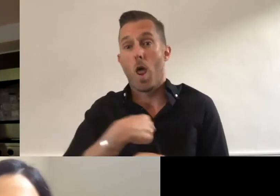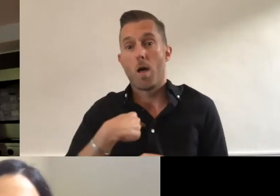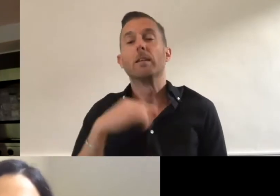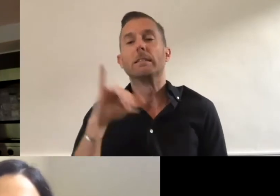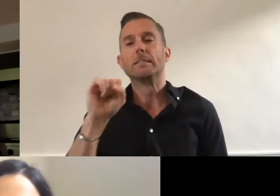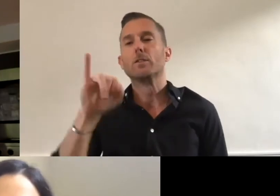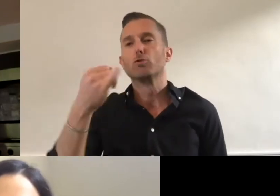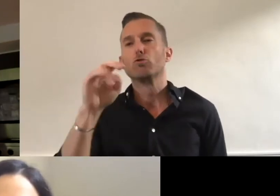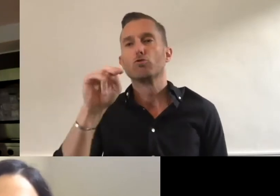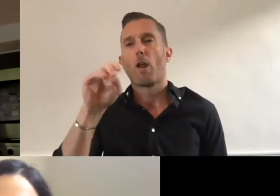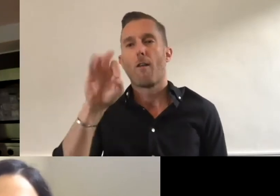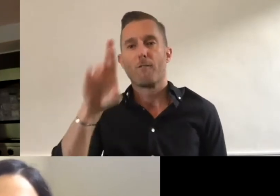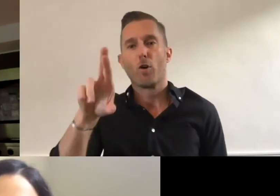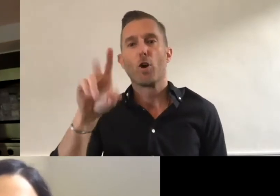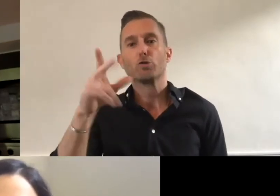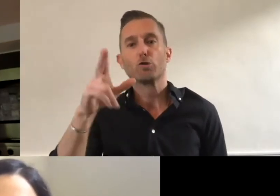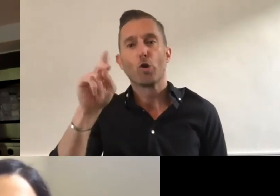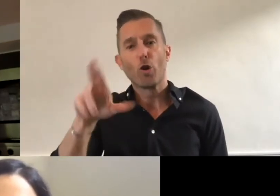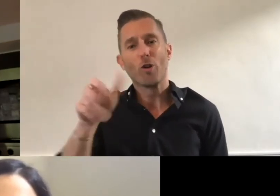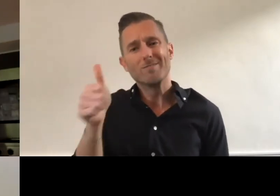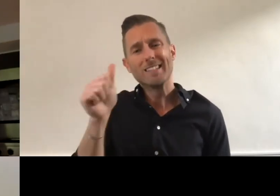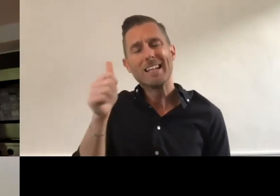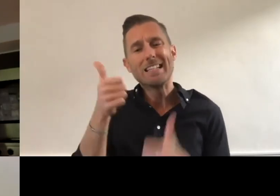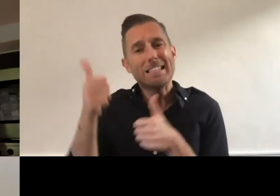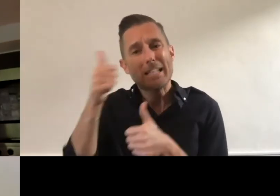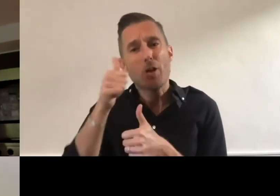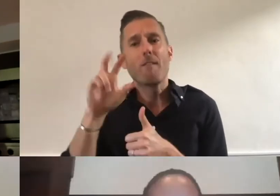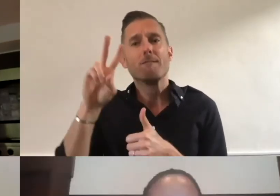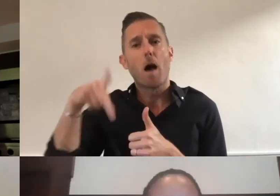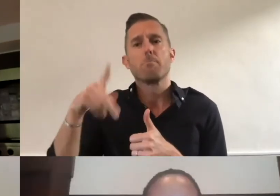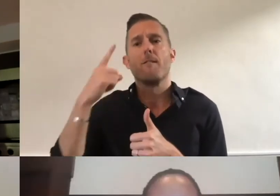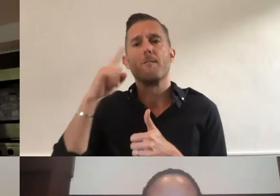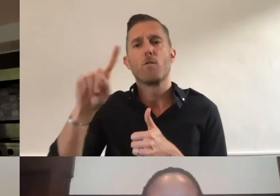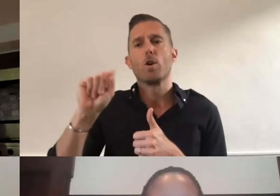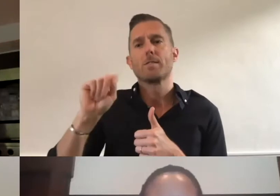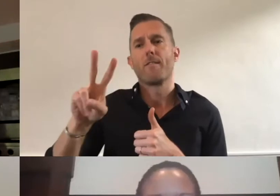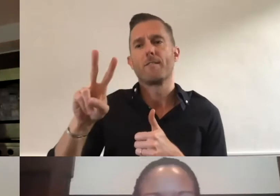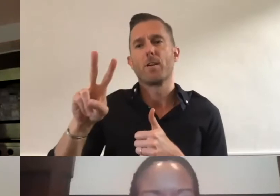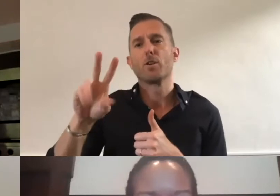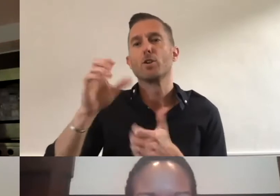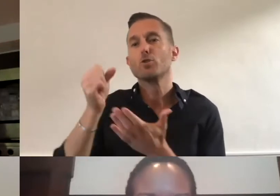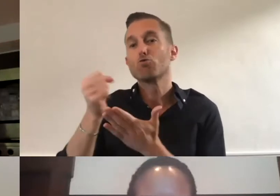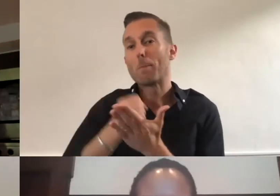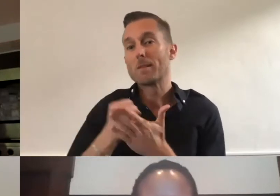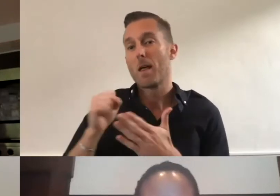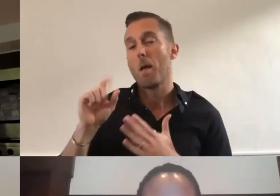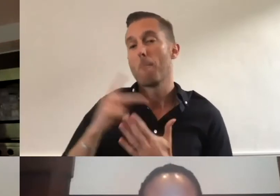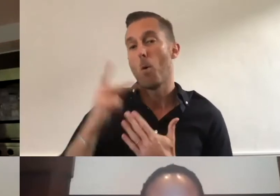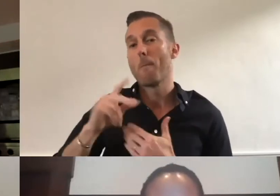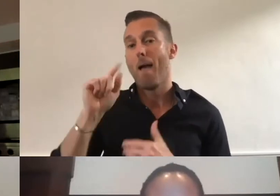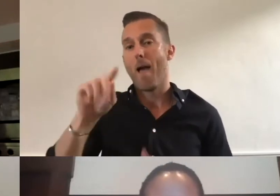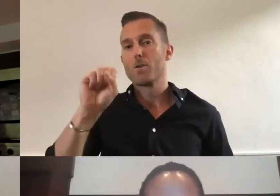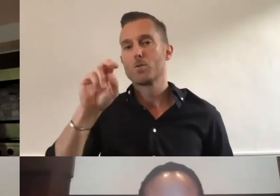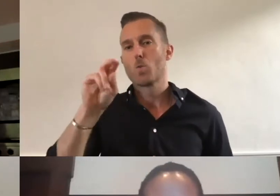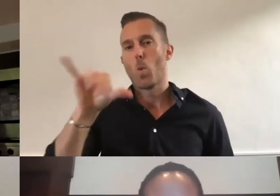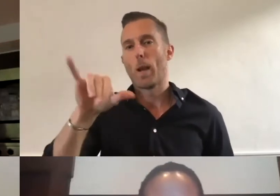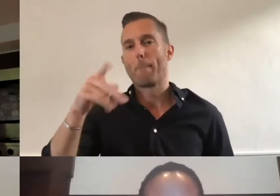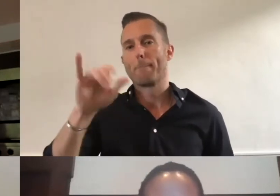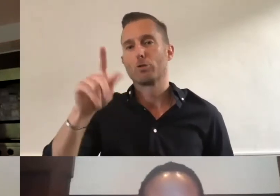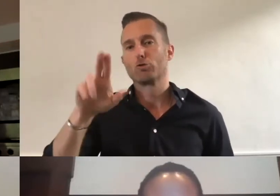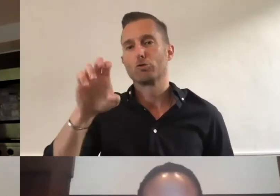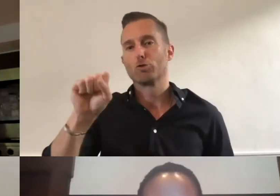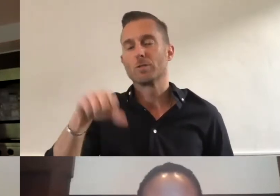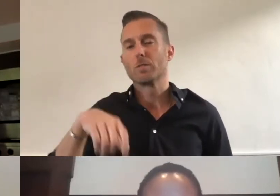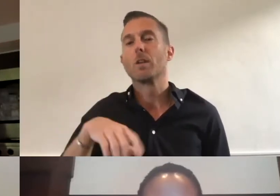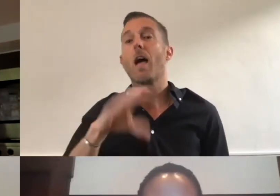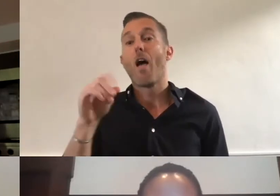Jennifer Turner. She is the Senior Vice President of Television Scripted Programming at Sony Pictures Entertainment and the